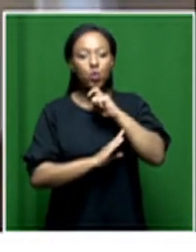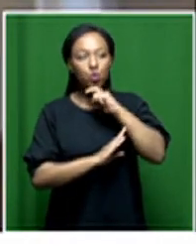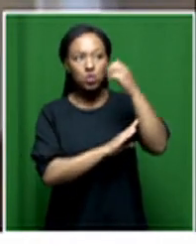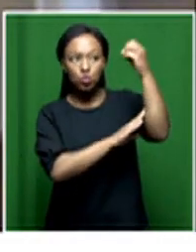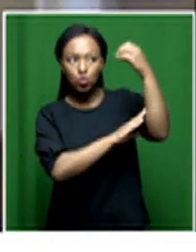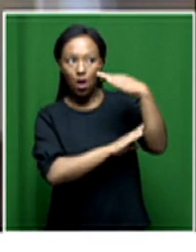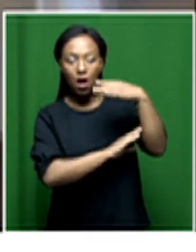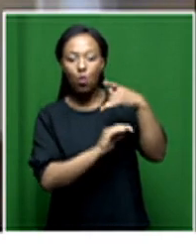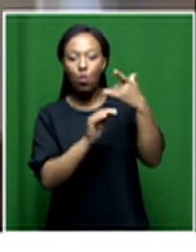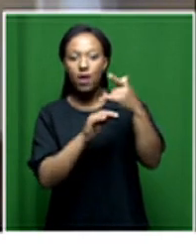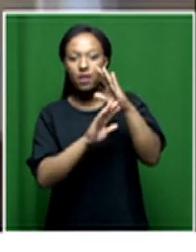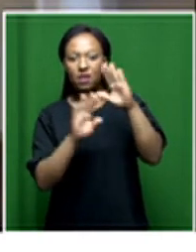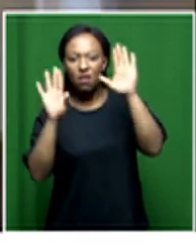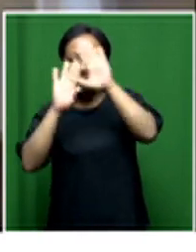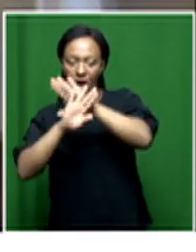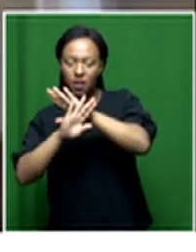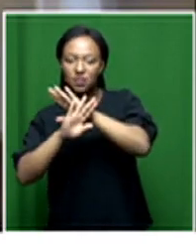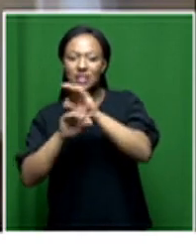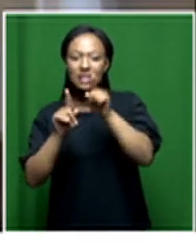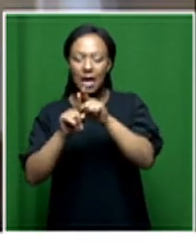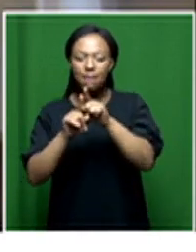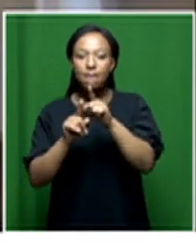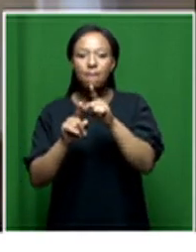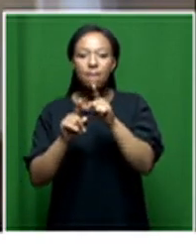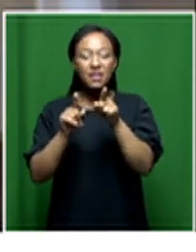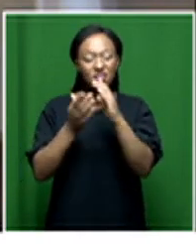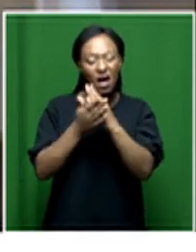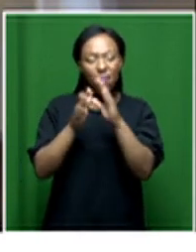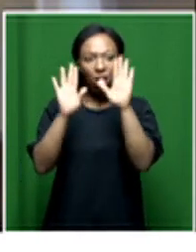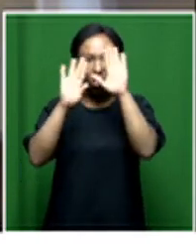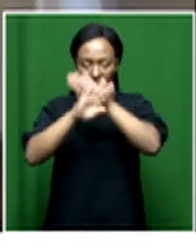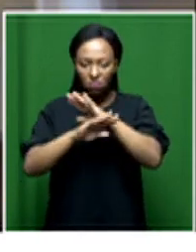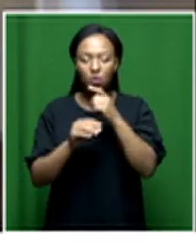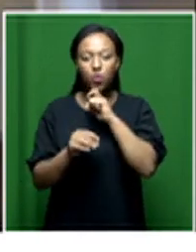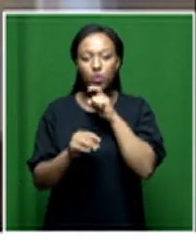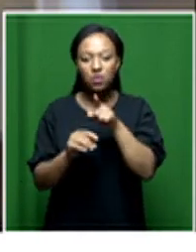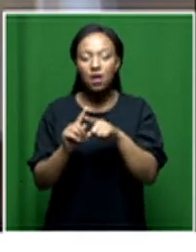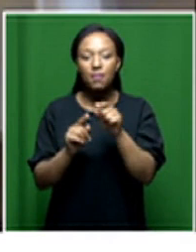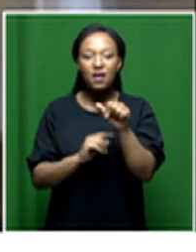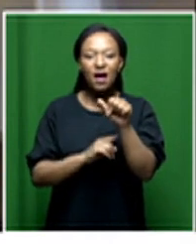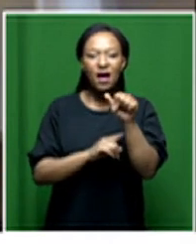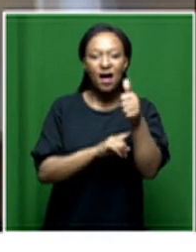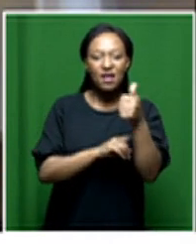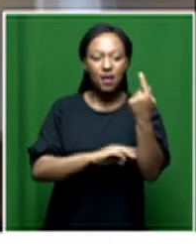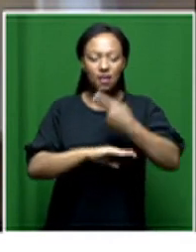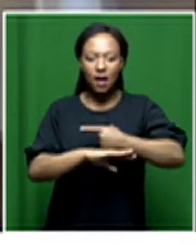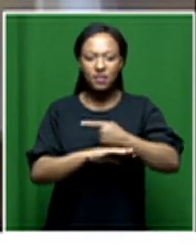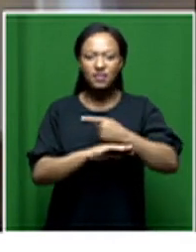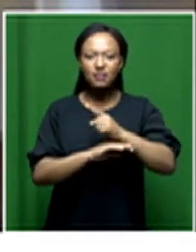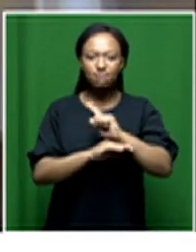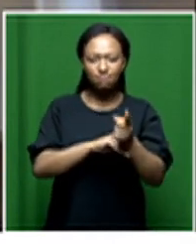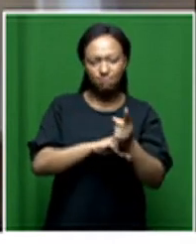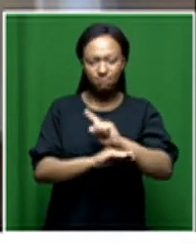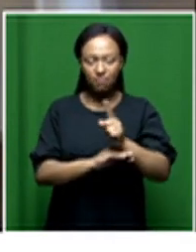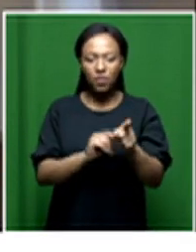in the evening, some of the night. The problem comes when you have a couple of overcast days in a row, perhaps. If